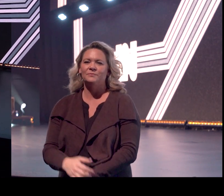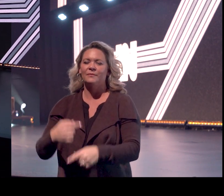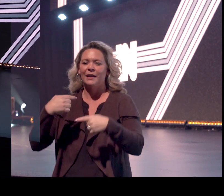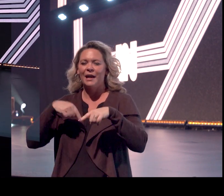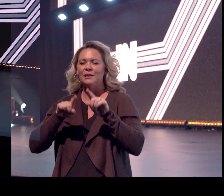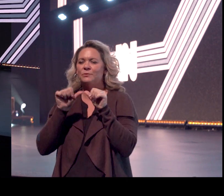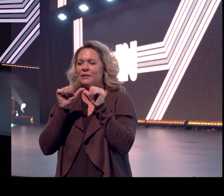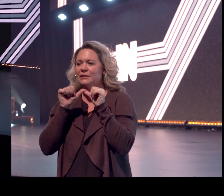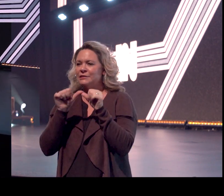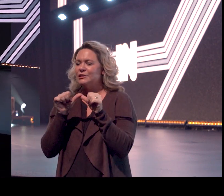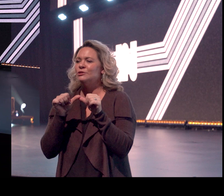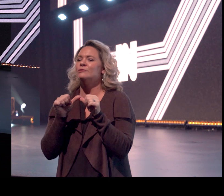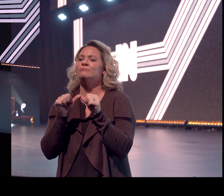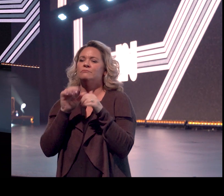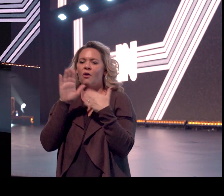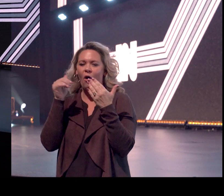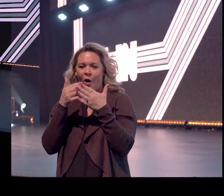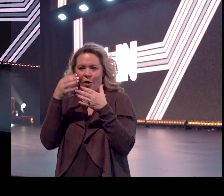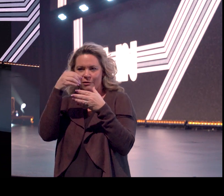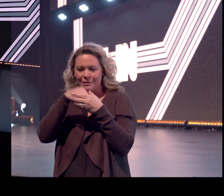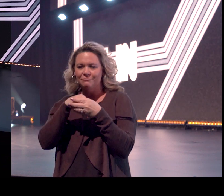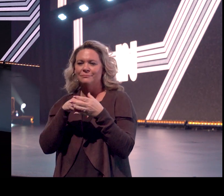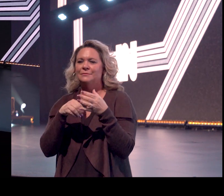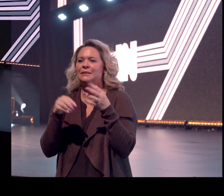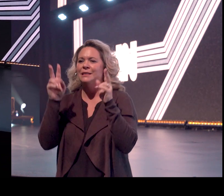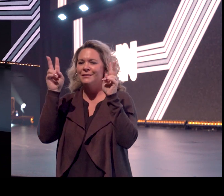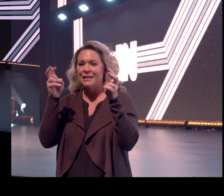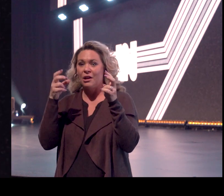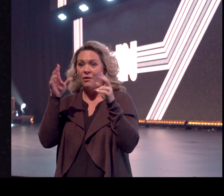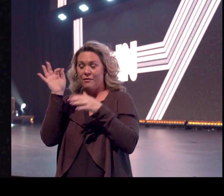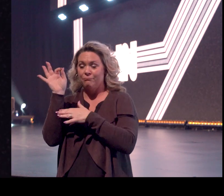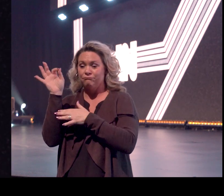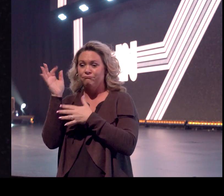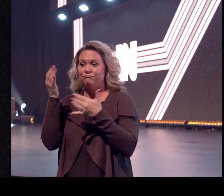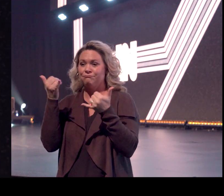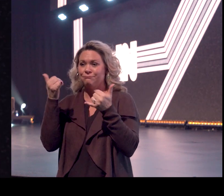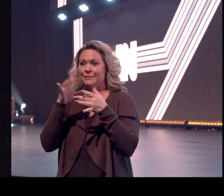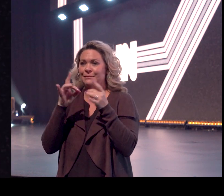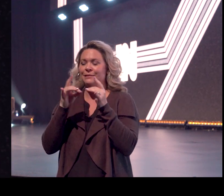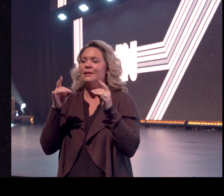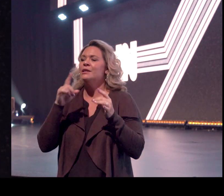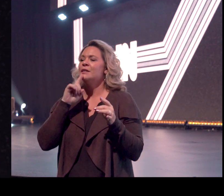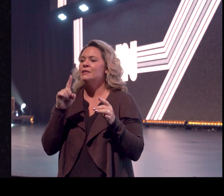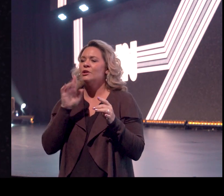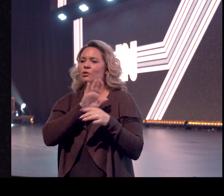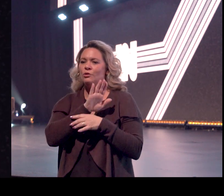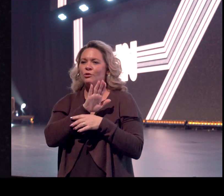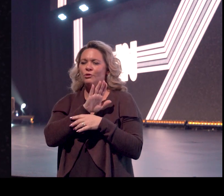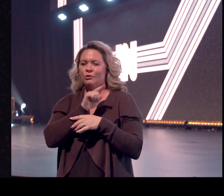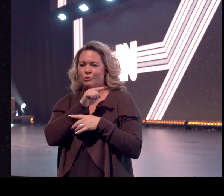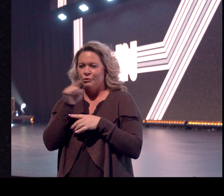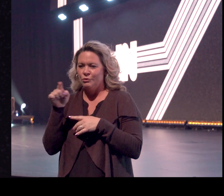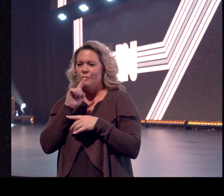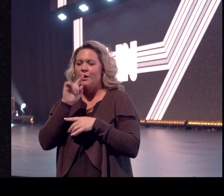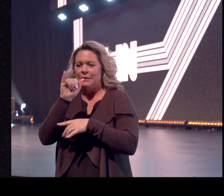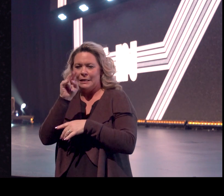Well, as we continue our series All In, this is week 3, and the title of the message today is